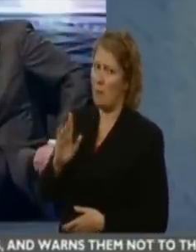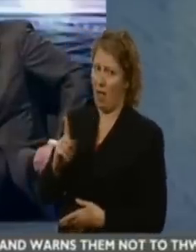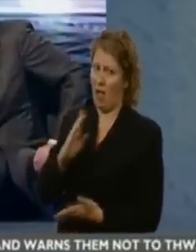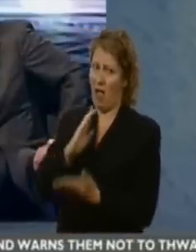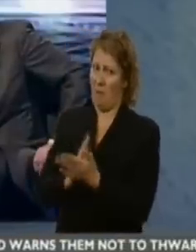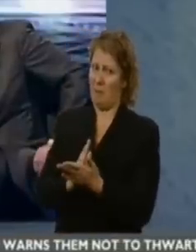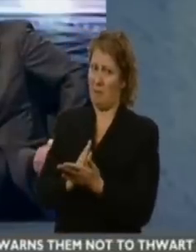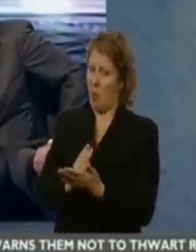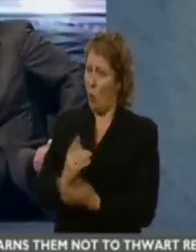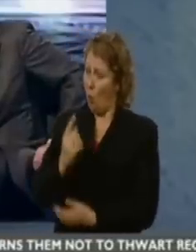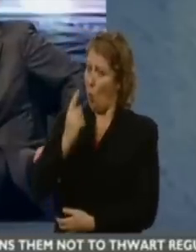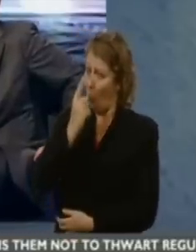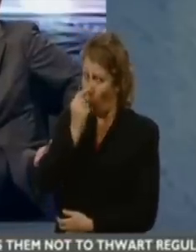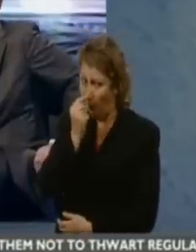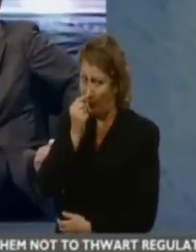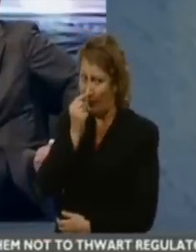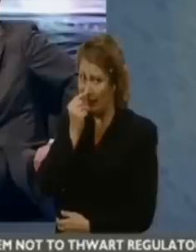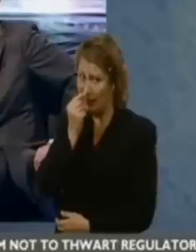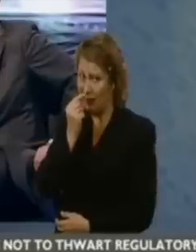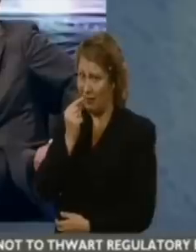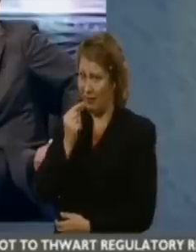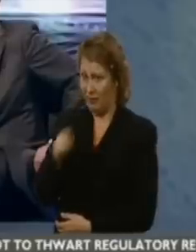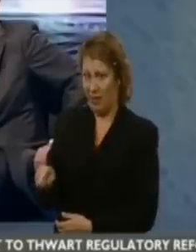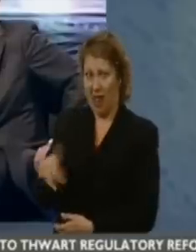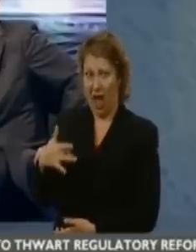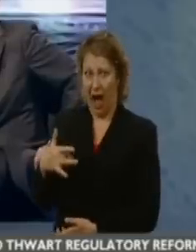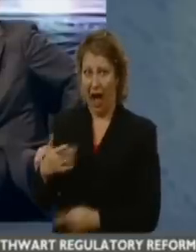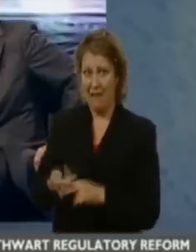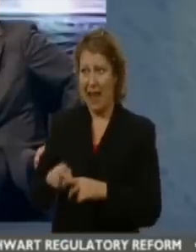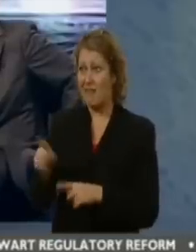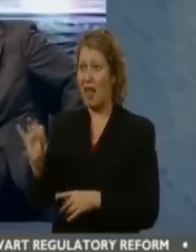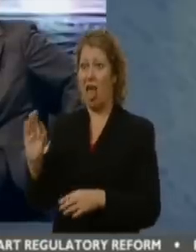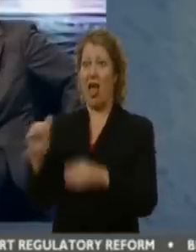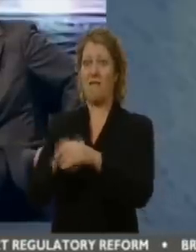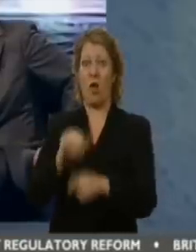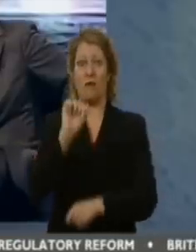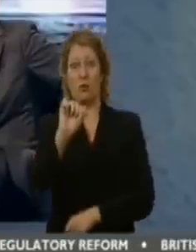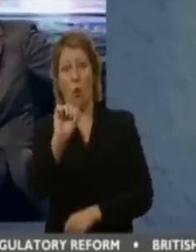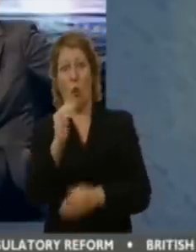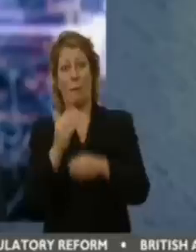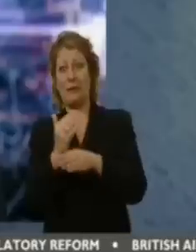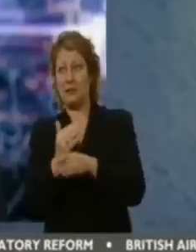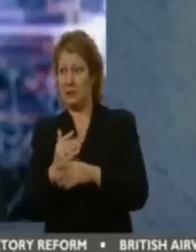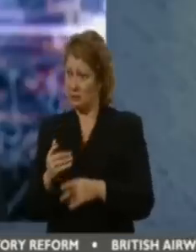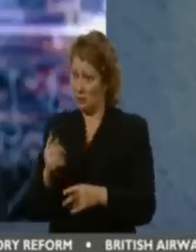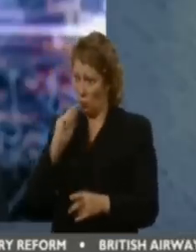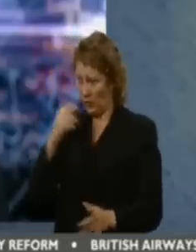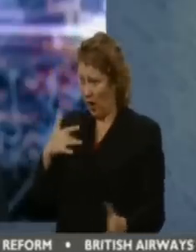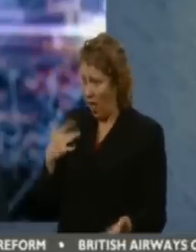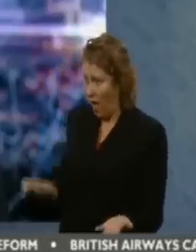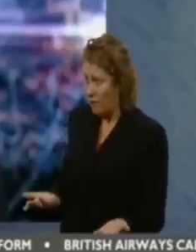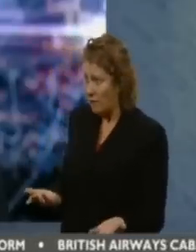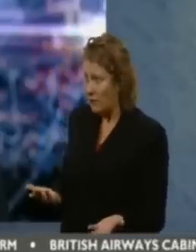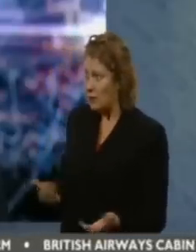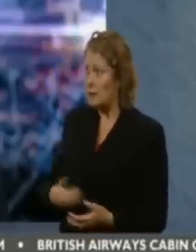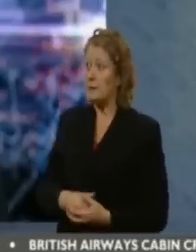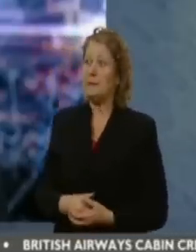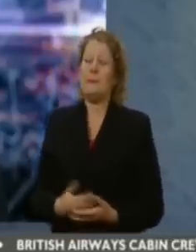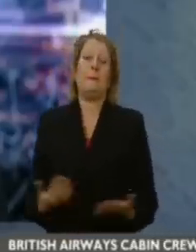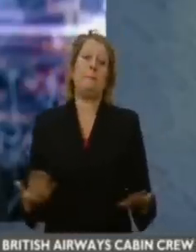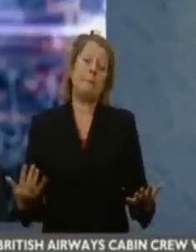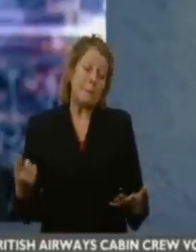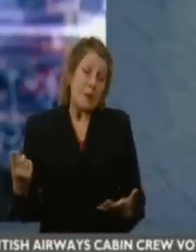he would be alive today, would he not, if he had not become involved with your very tangled business affairs in Moscow? Well, he got